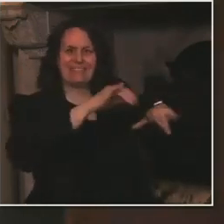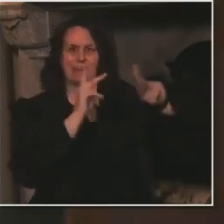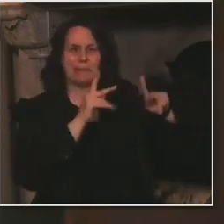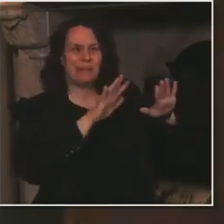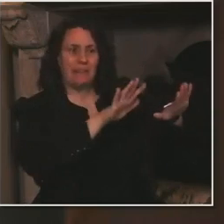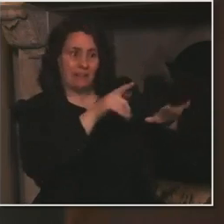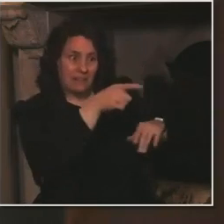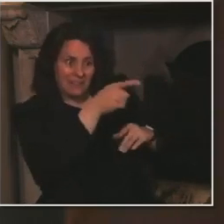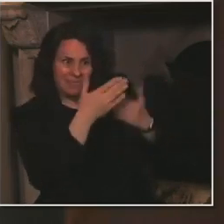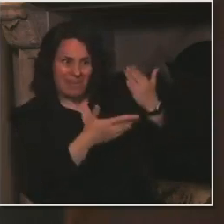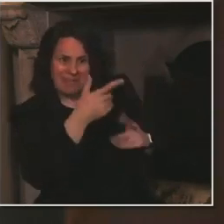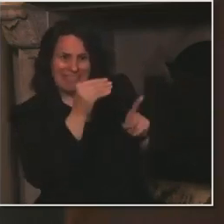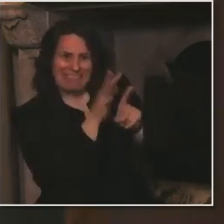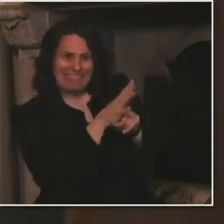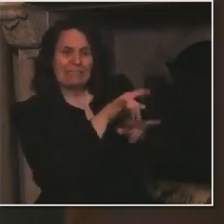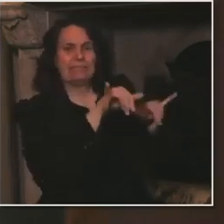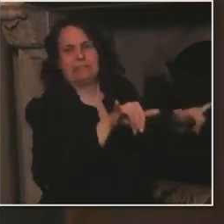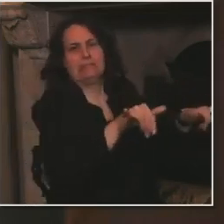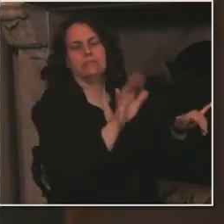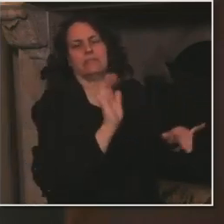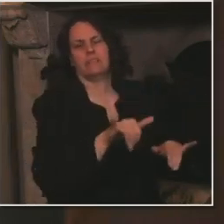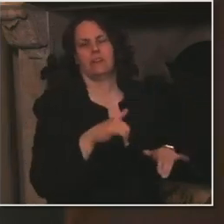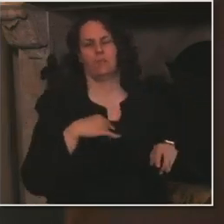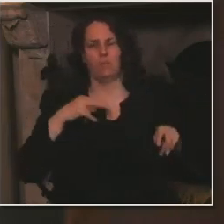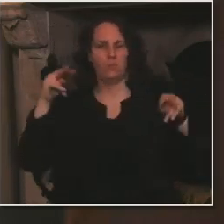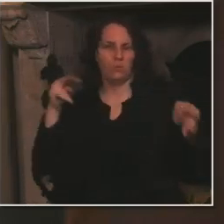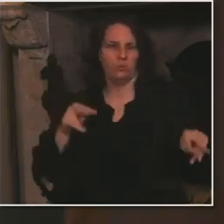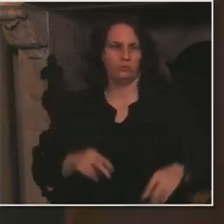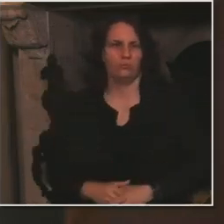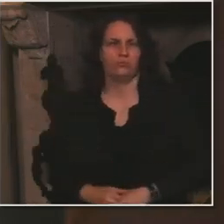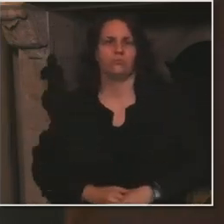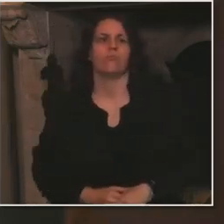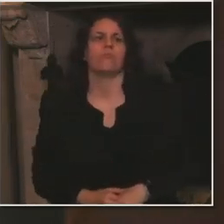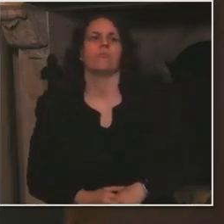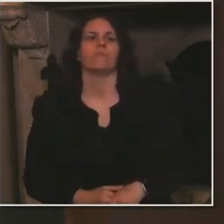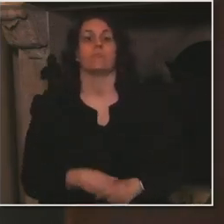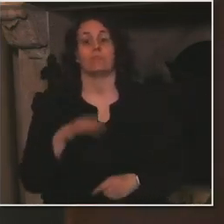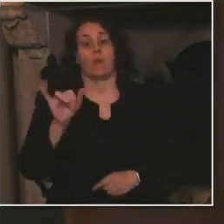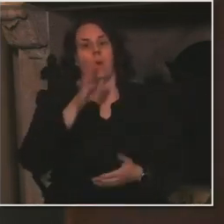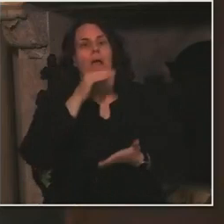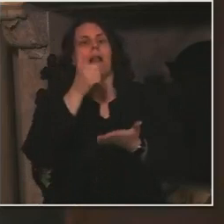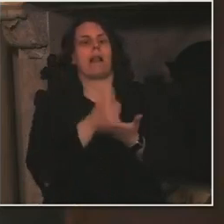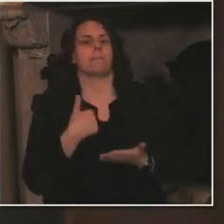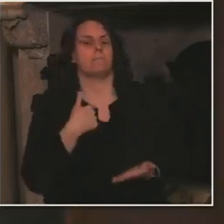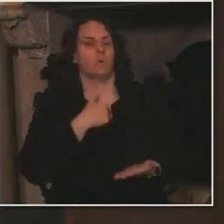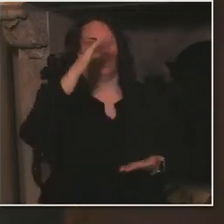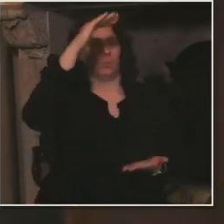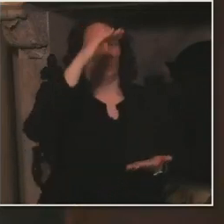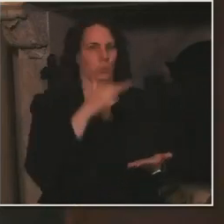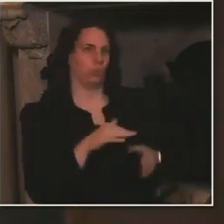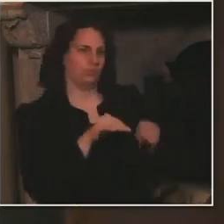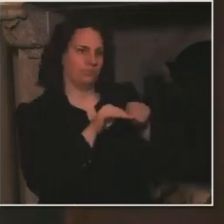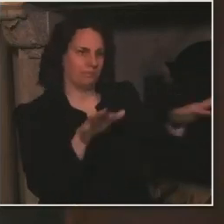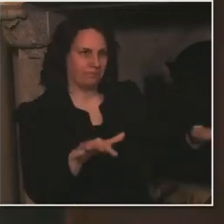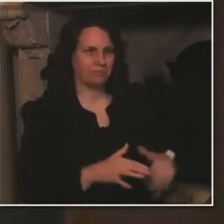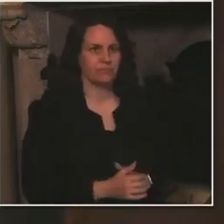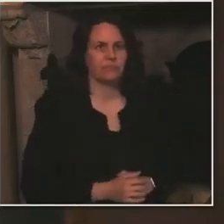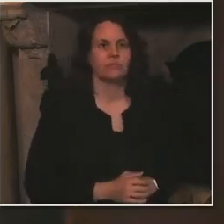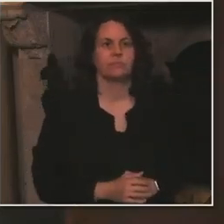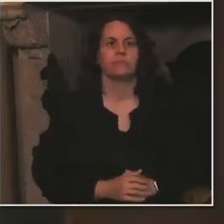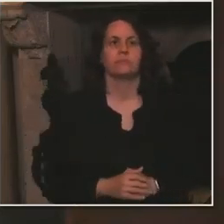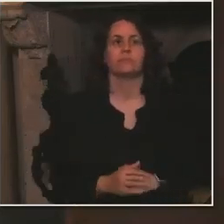COVID-19 to quarantine and to stop continued spread. We are aiming for 12,000 tests a day, or 85,000 tests a